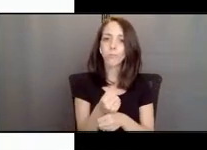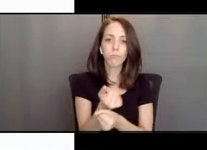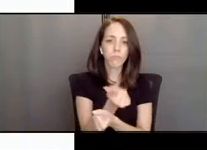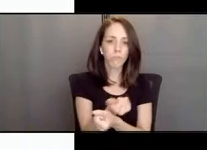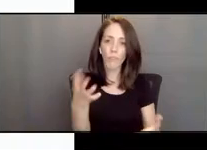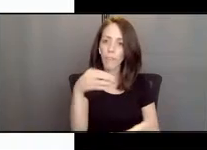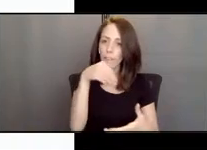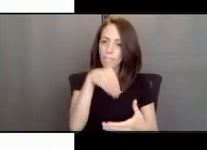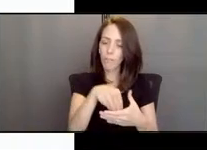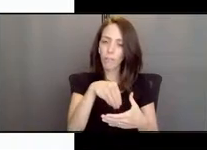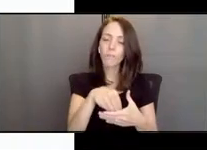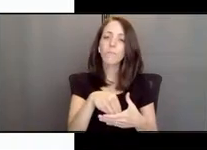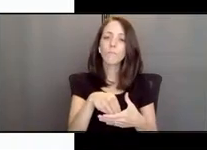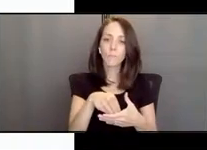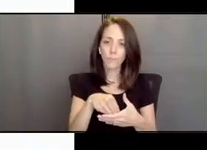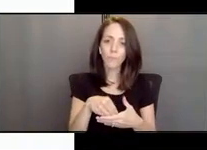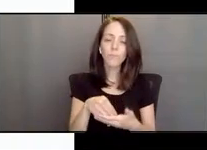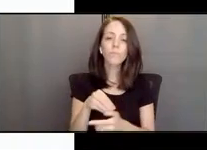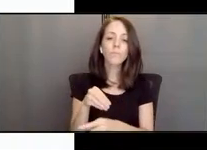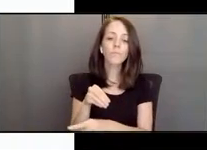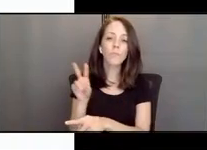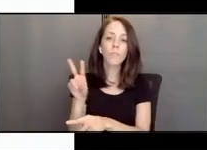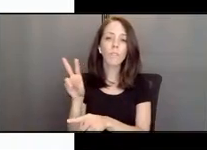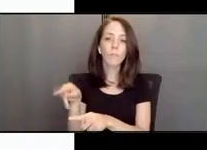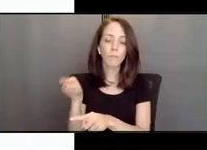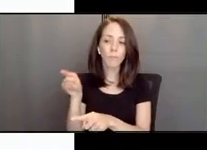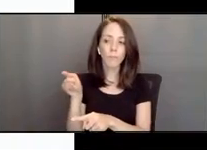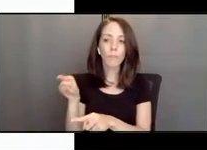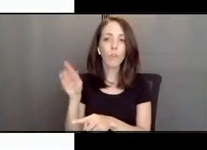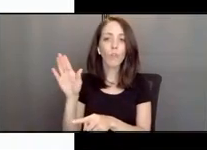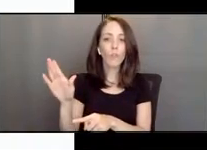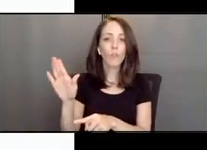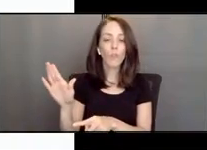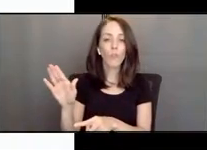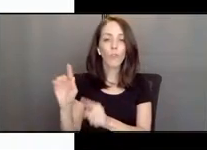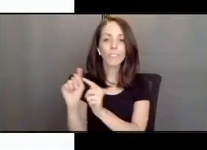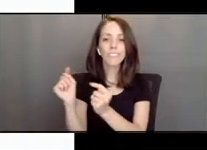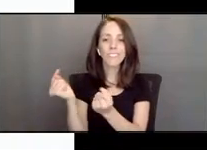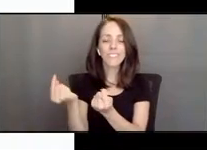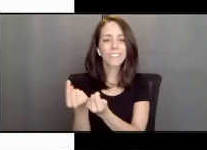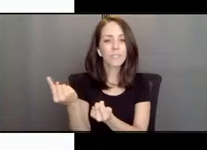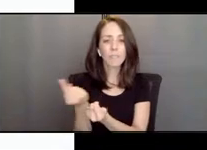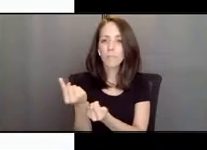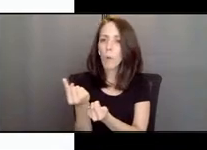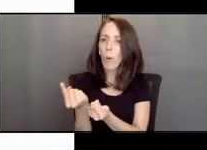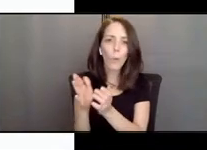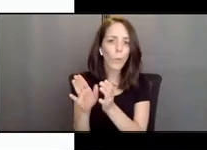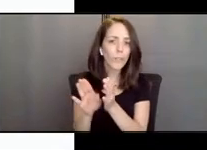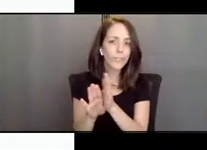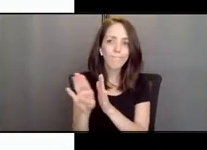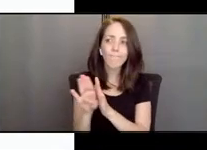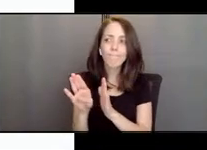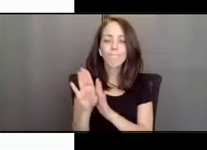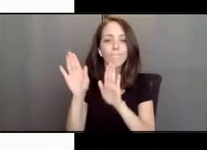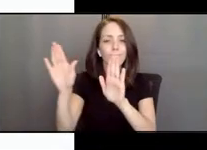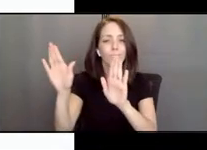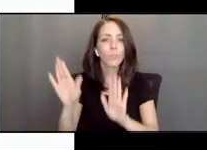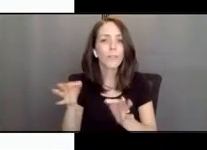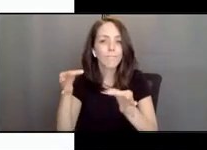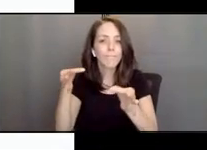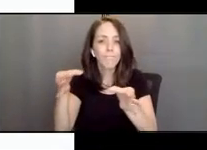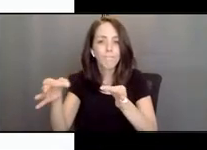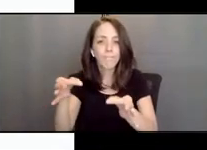Vice Provost Sherry Honnell and her team always put together exceptional definitions and the details that are